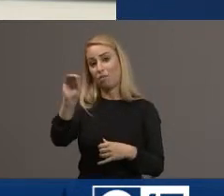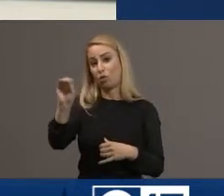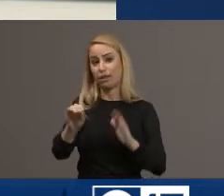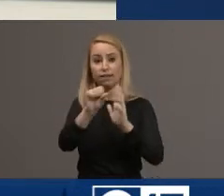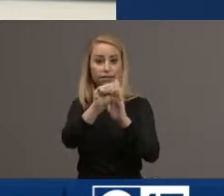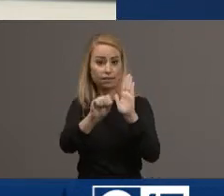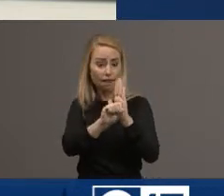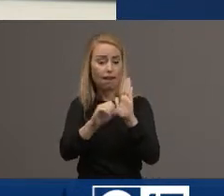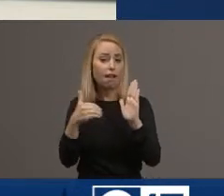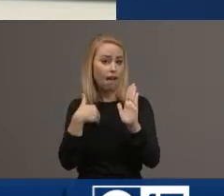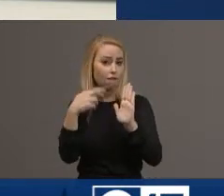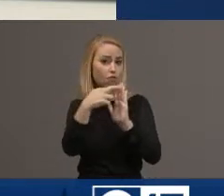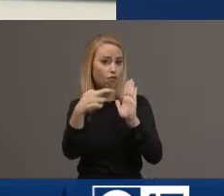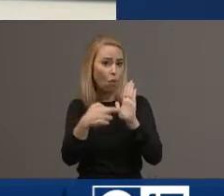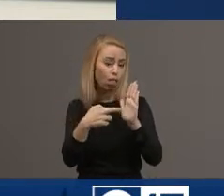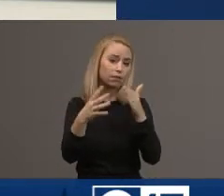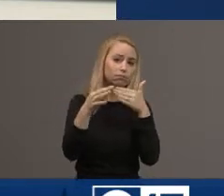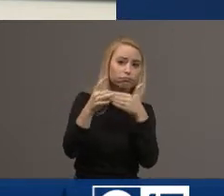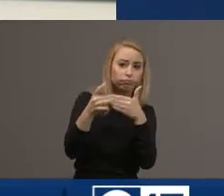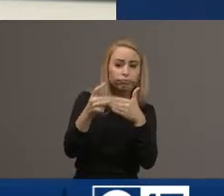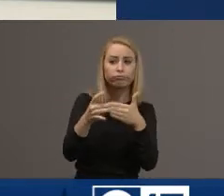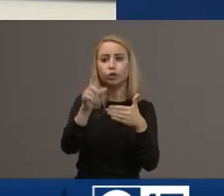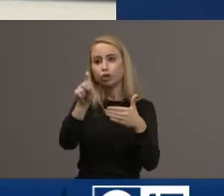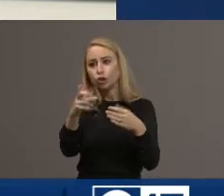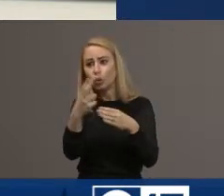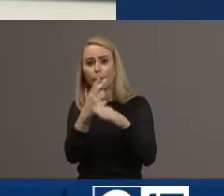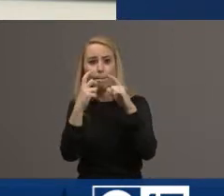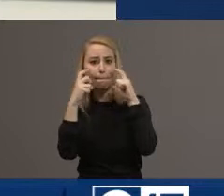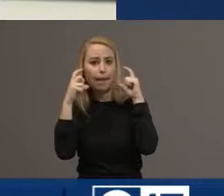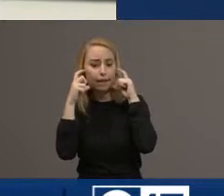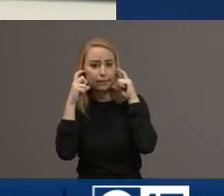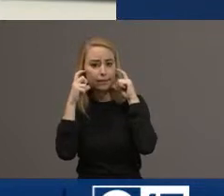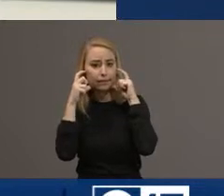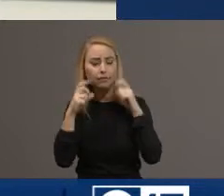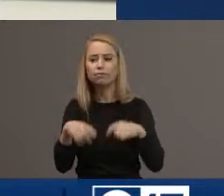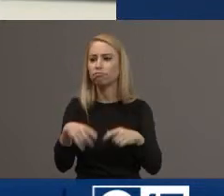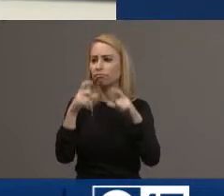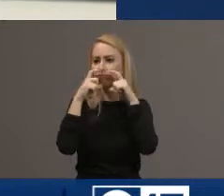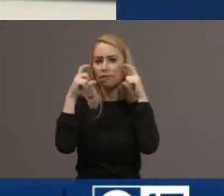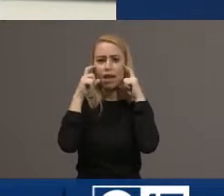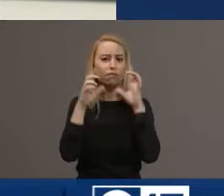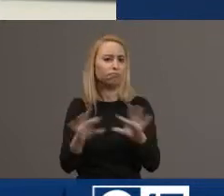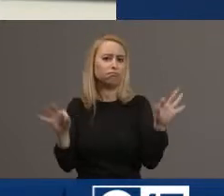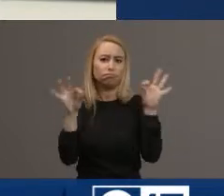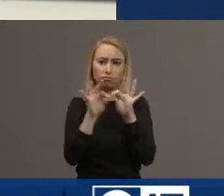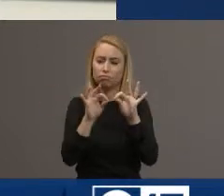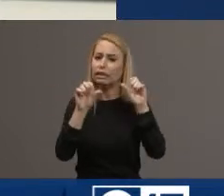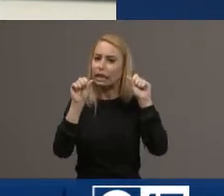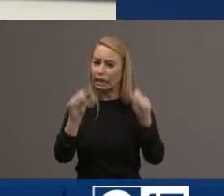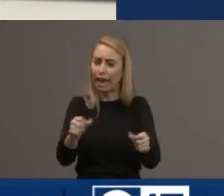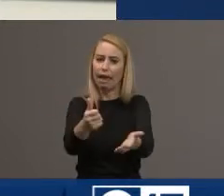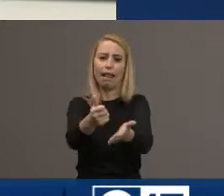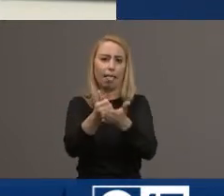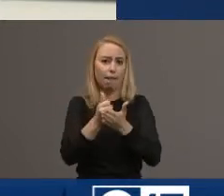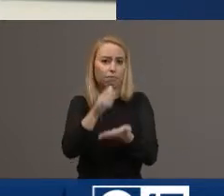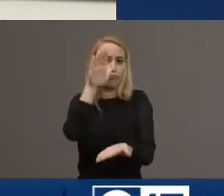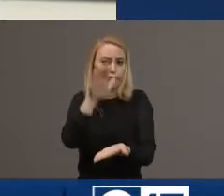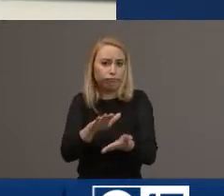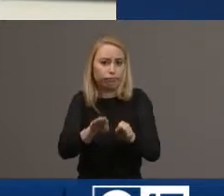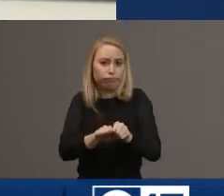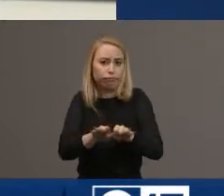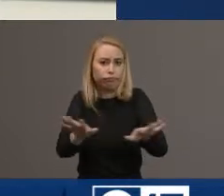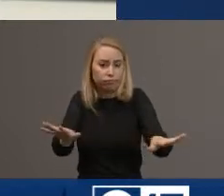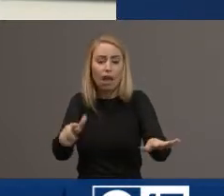has guidance out there on mask wearing. A mask can make a huge difference. I'm going to continue